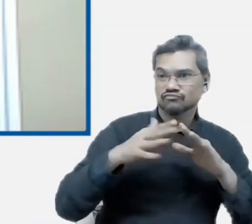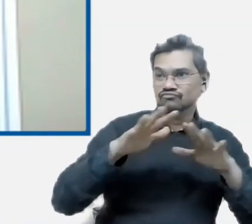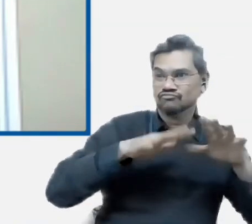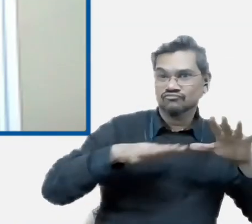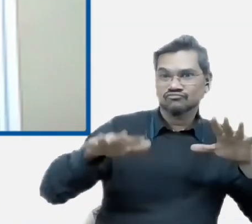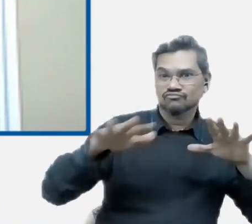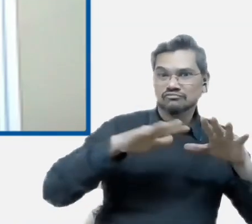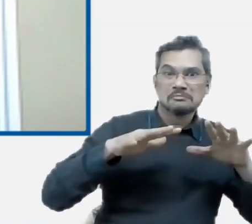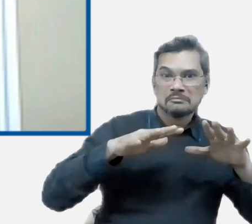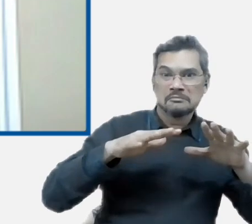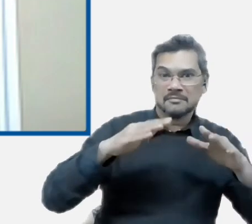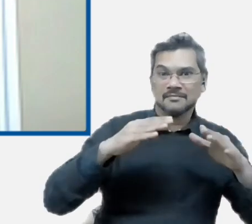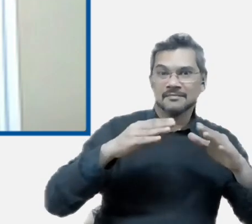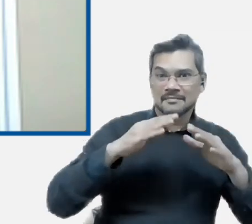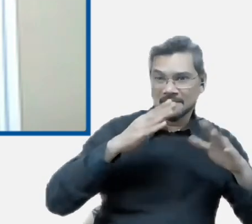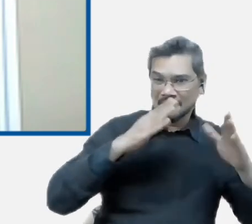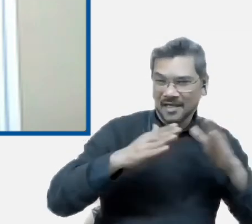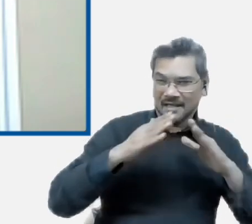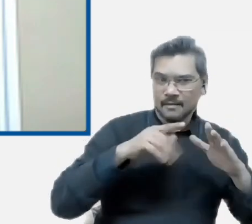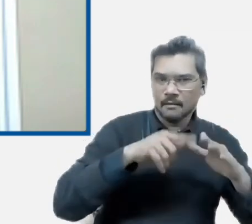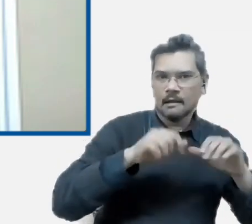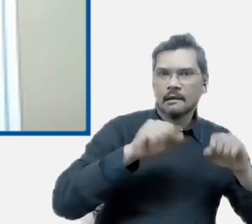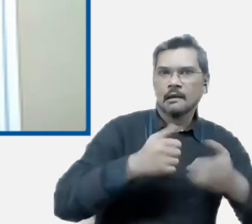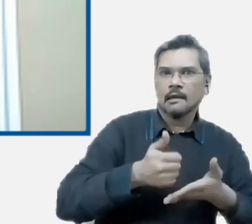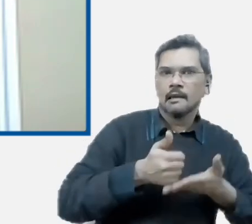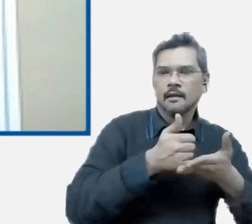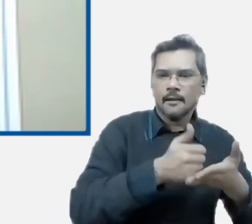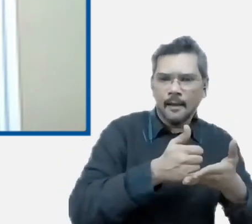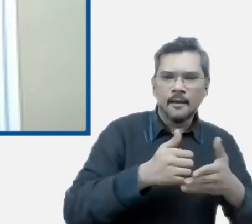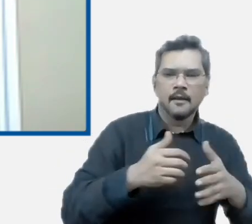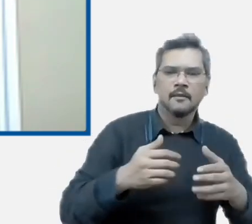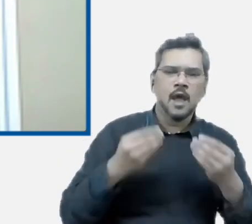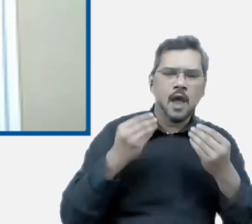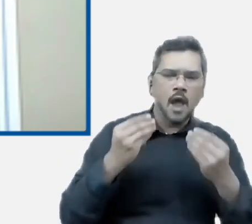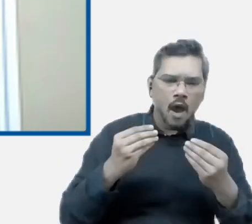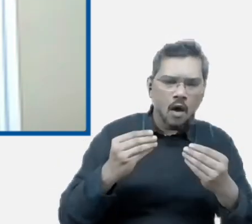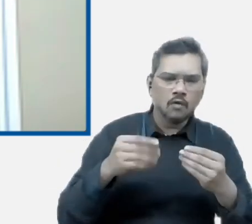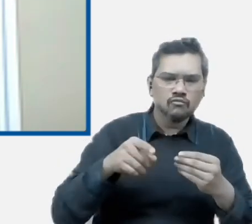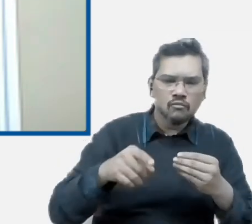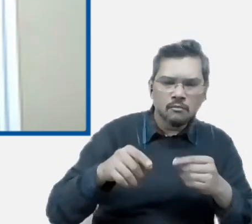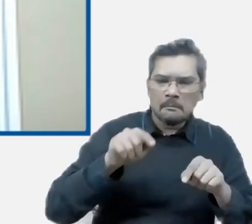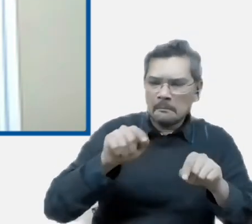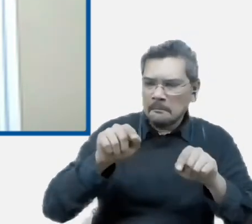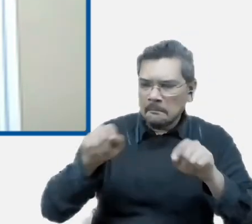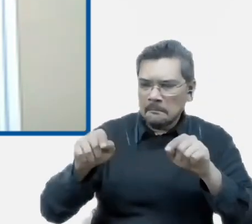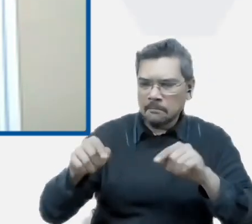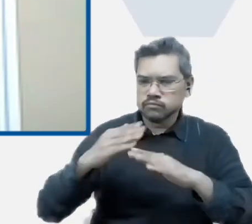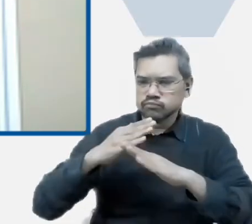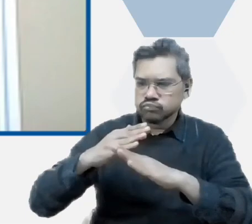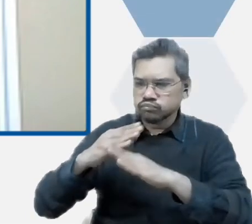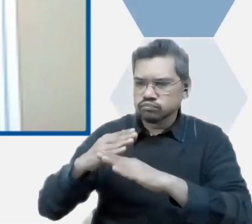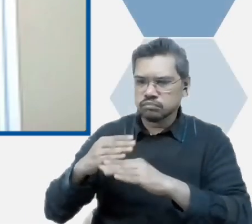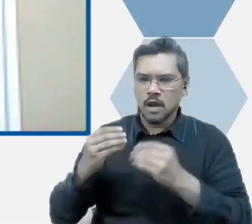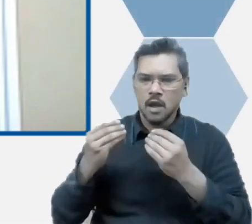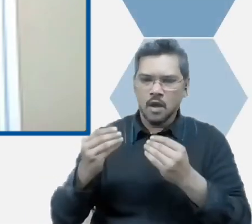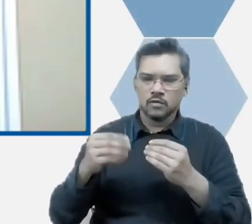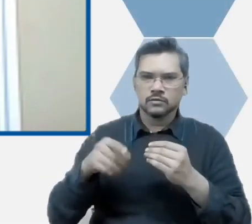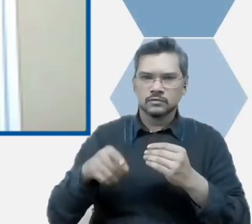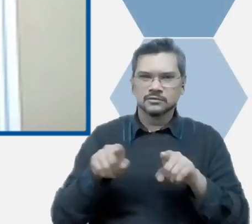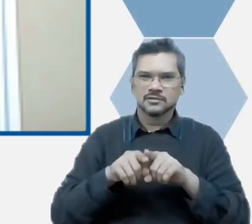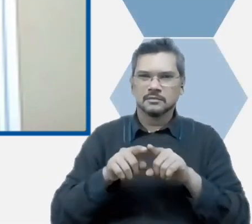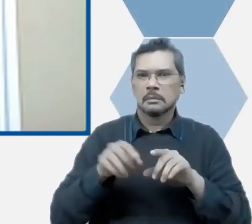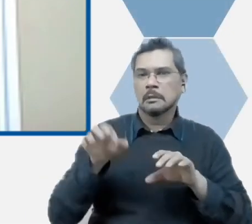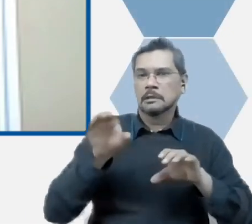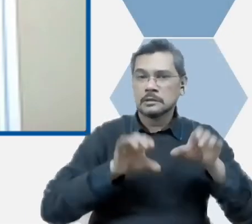community-based interventions and community-based risk assessment outcomes with the science-based outcomes. And looking